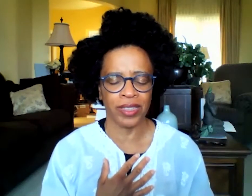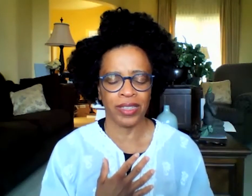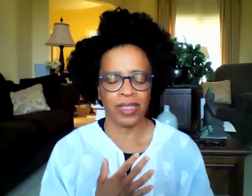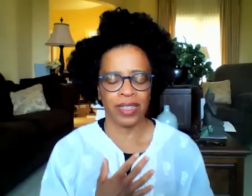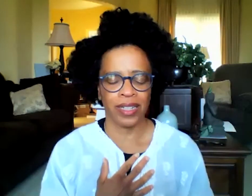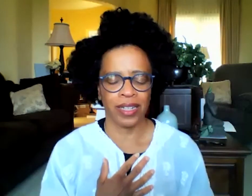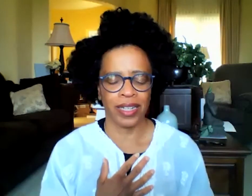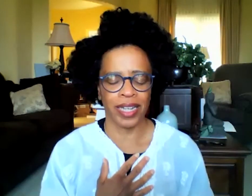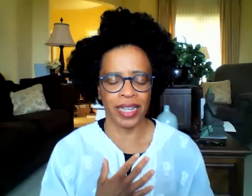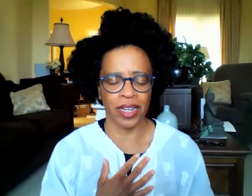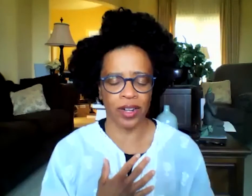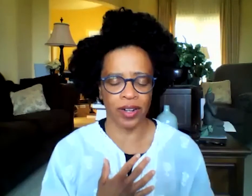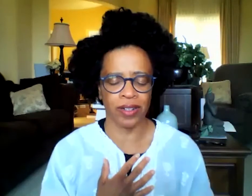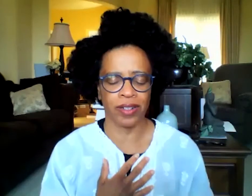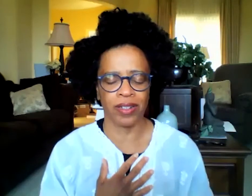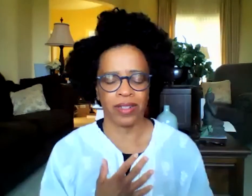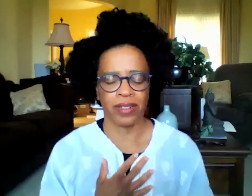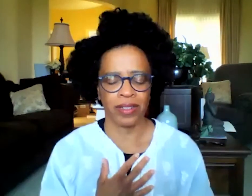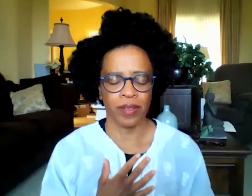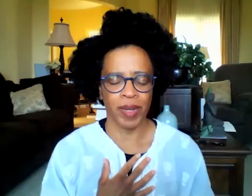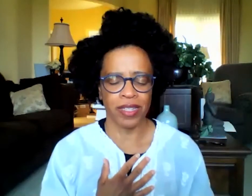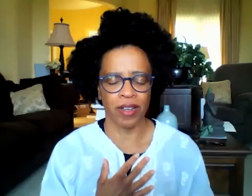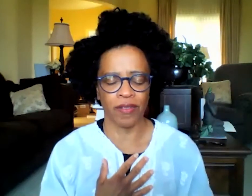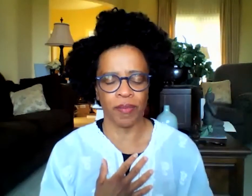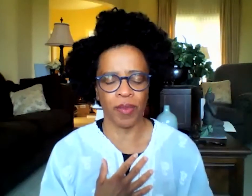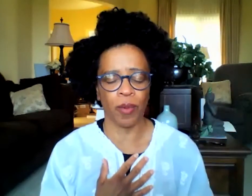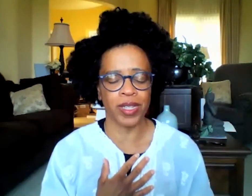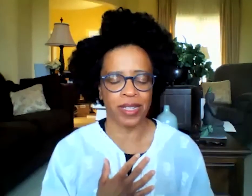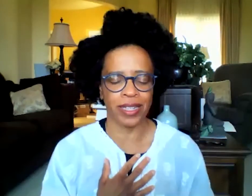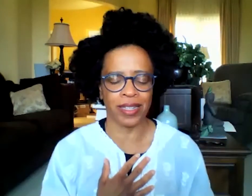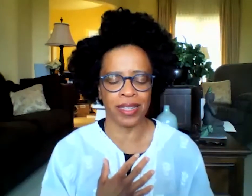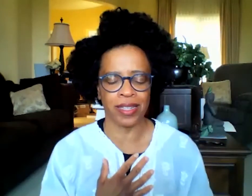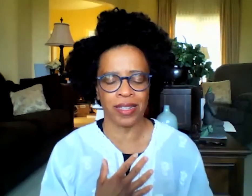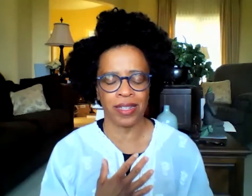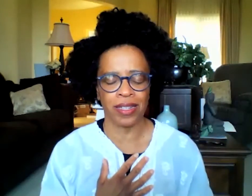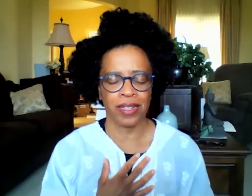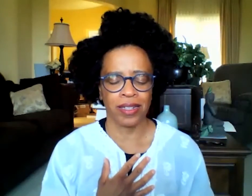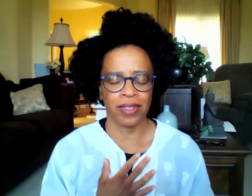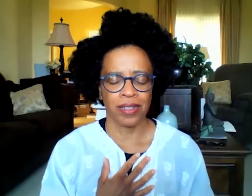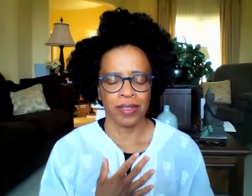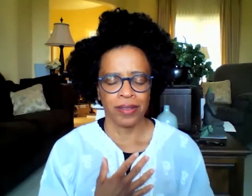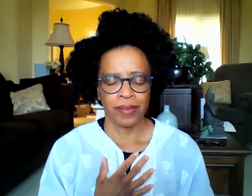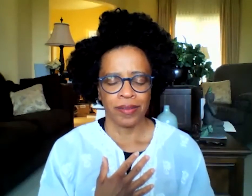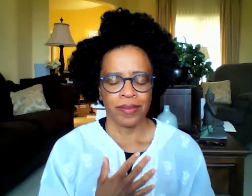love and care to myself in moments like this,